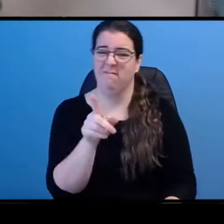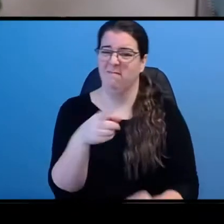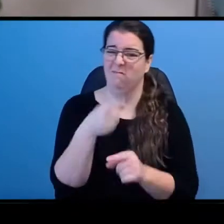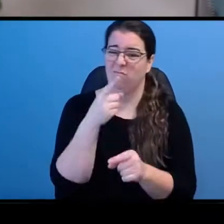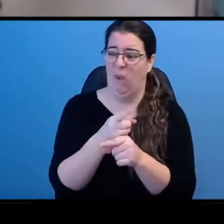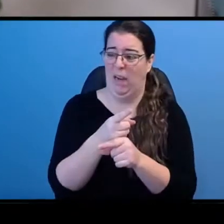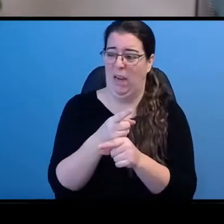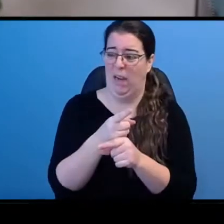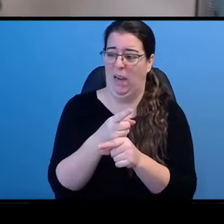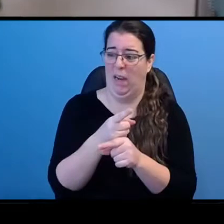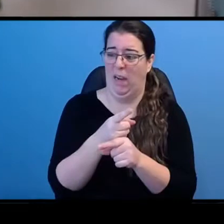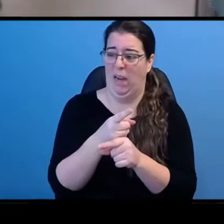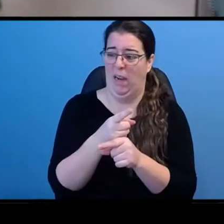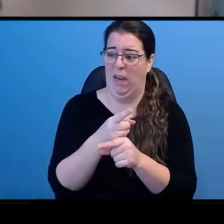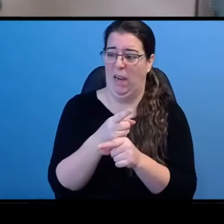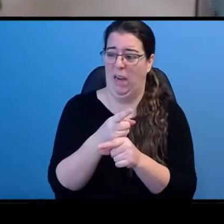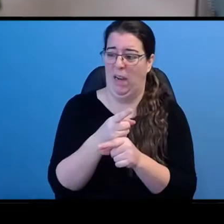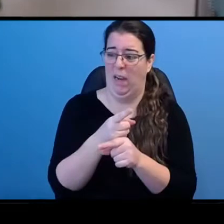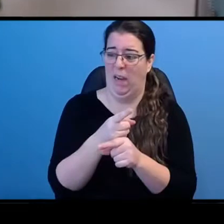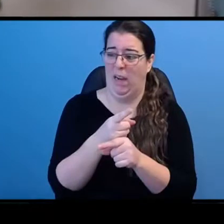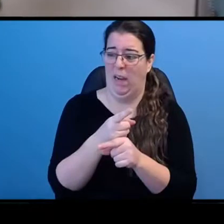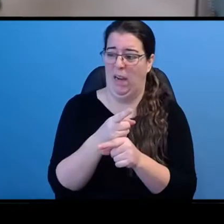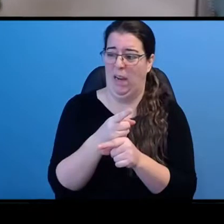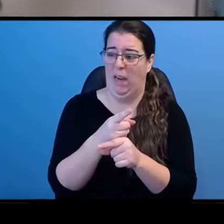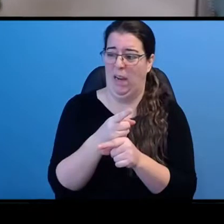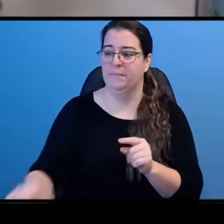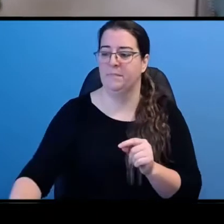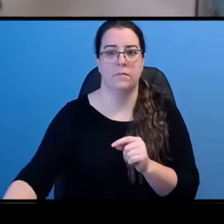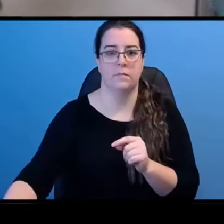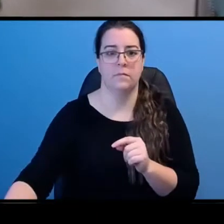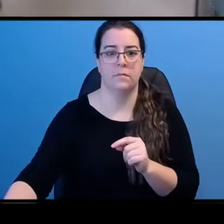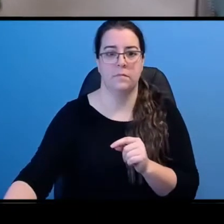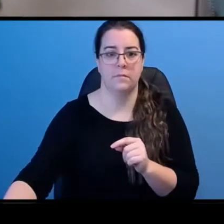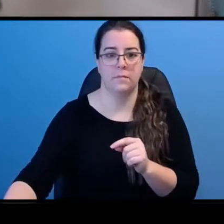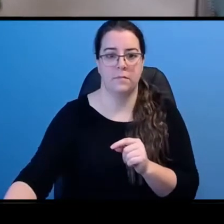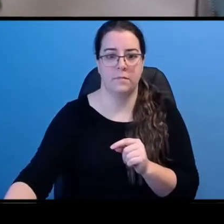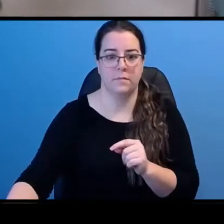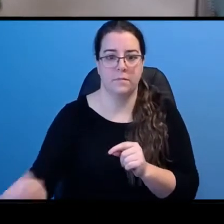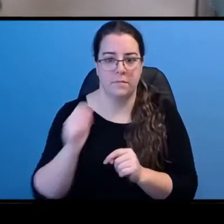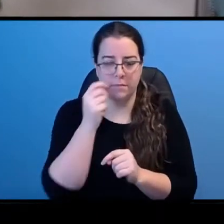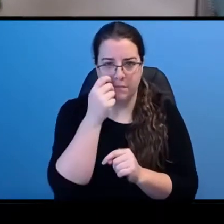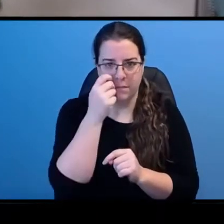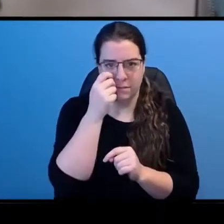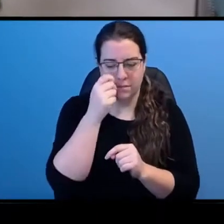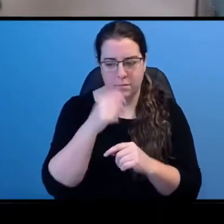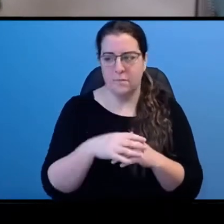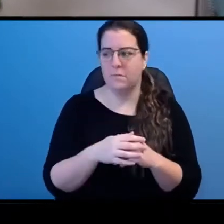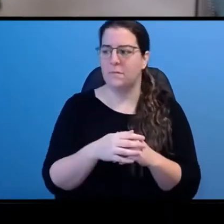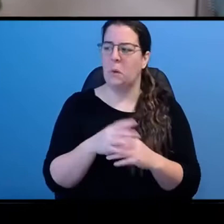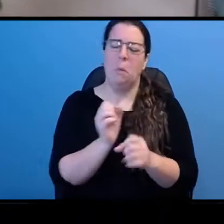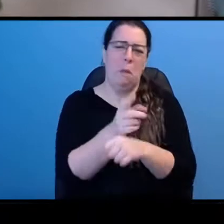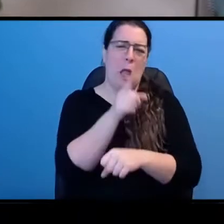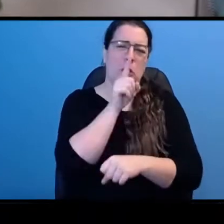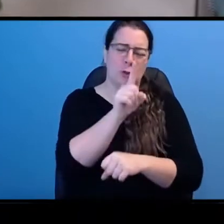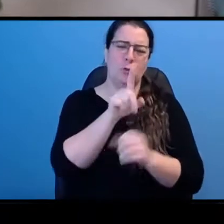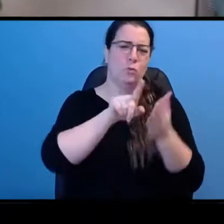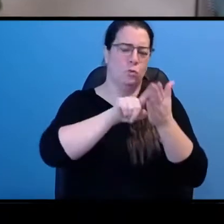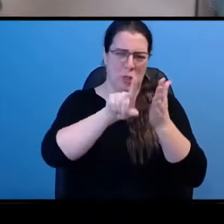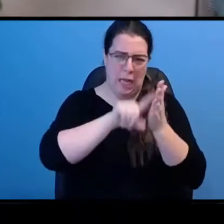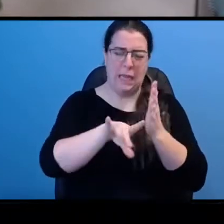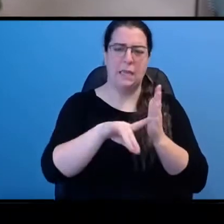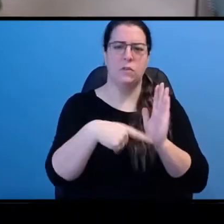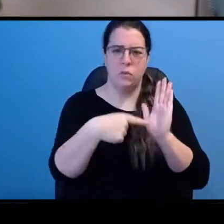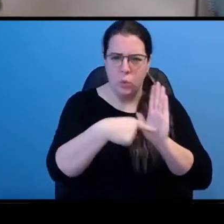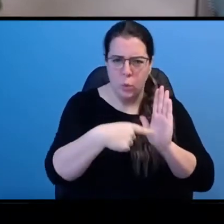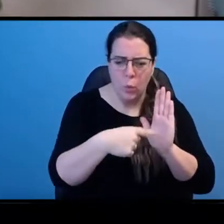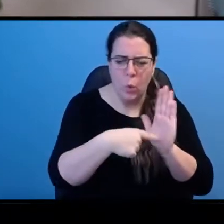rest of the grant info. And just make sure, and again, talk to your program officer, or if you don't have a program officer assigned